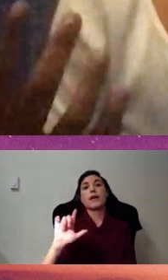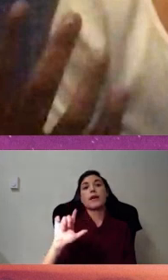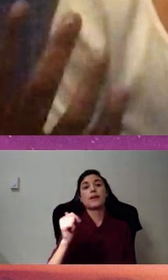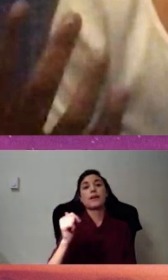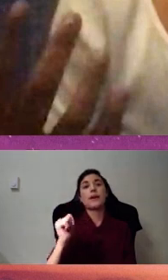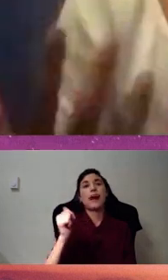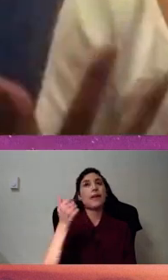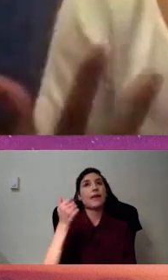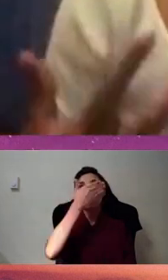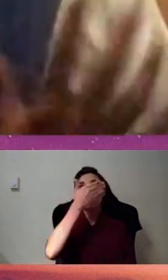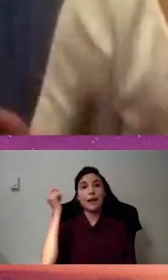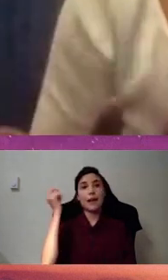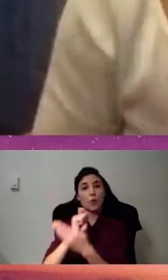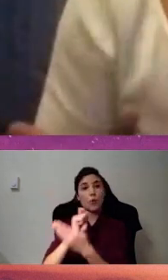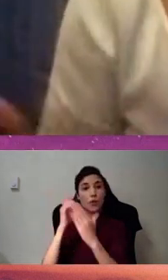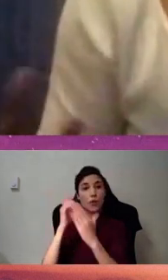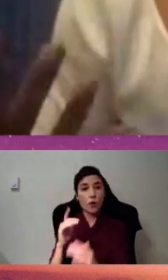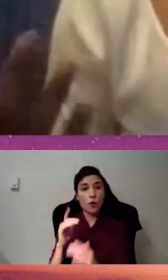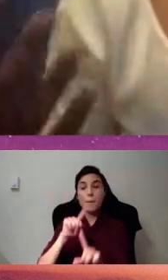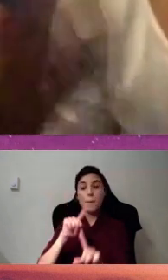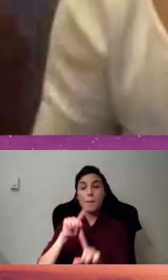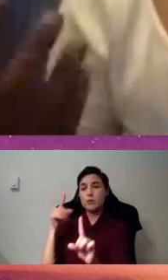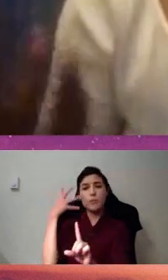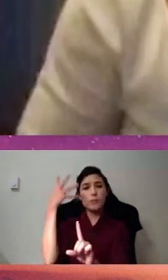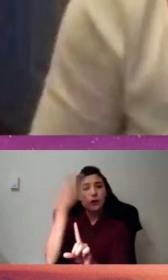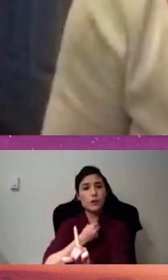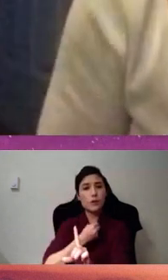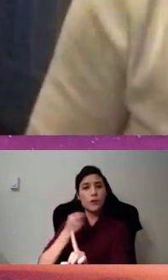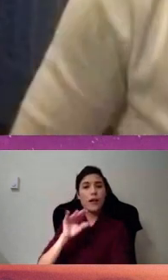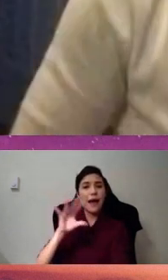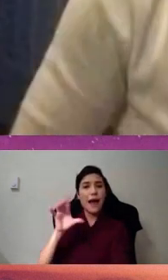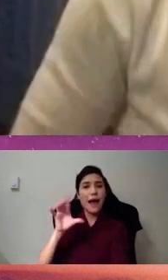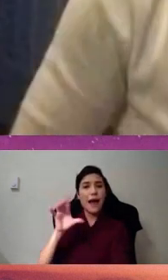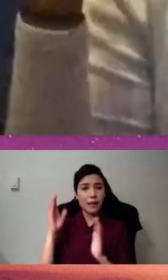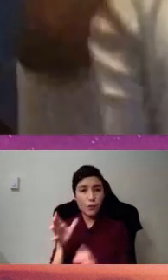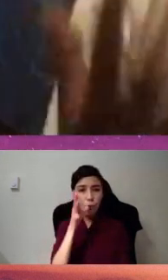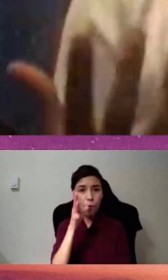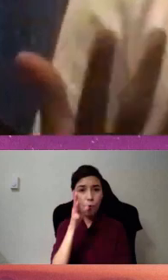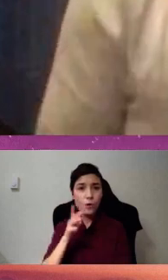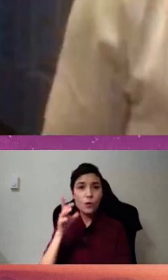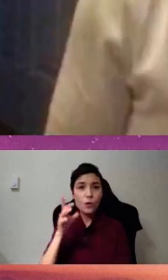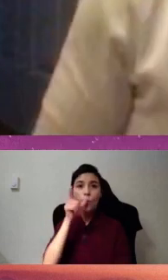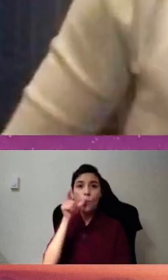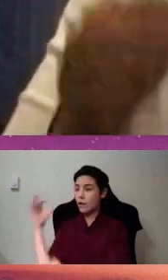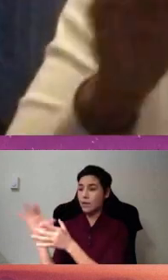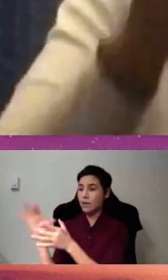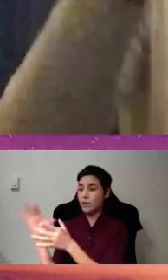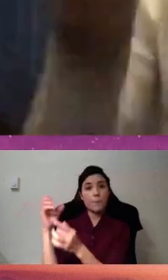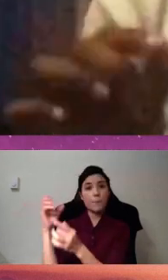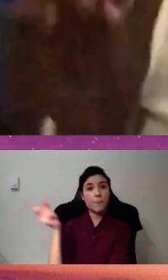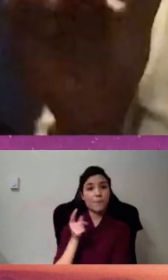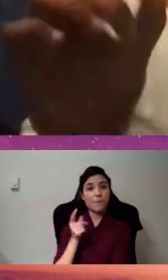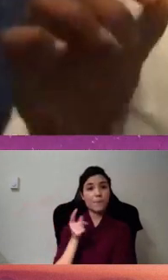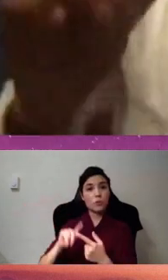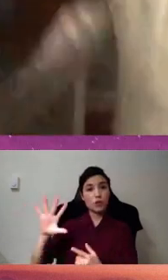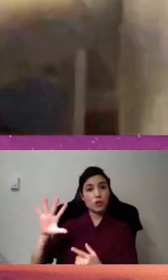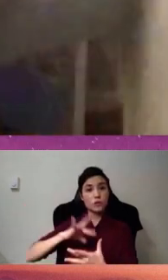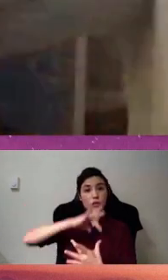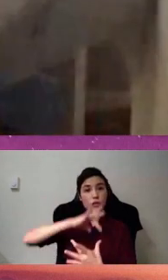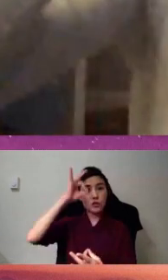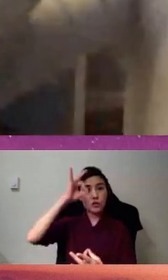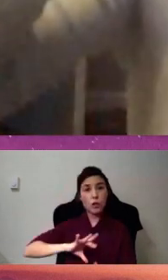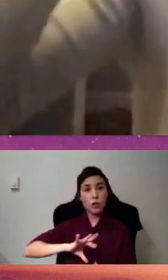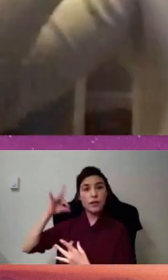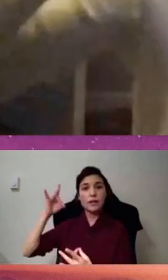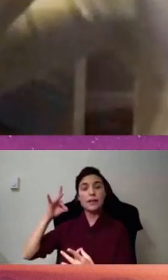who has reconnected with her spirituality in really beautiful ways. And a tip that she has as well is like getting a paper plate and like